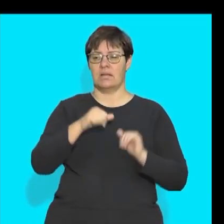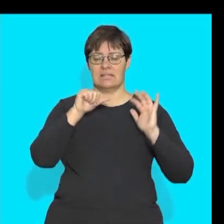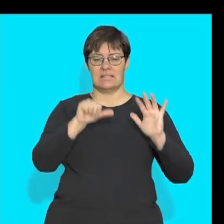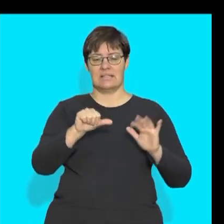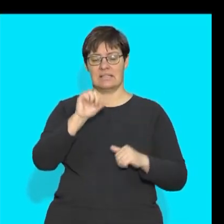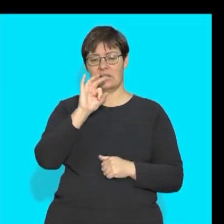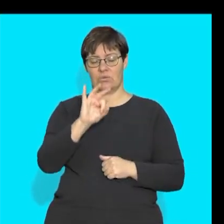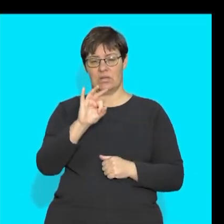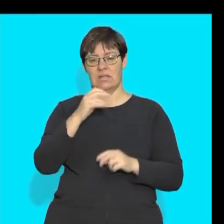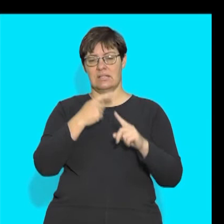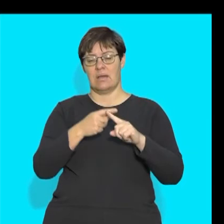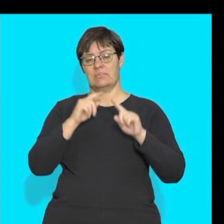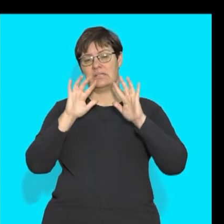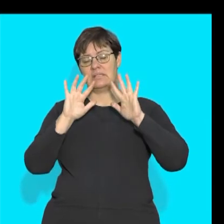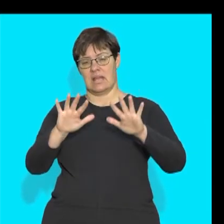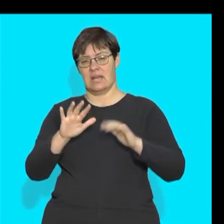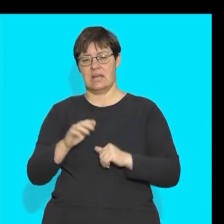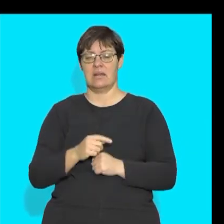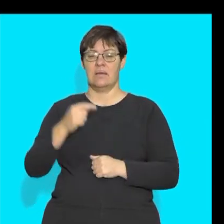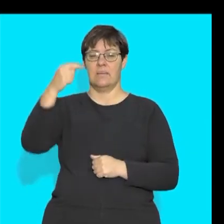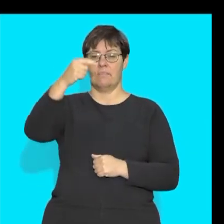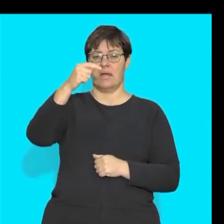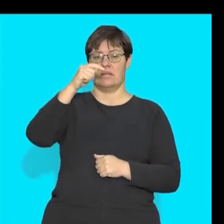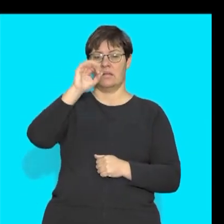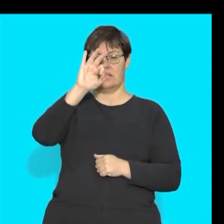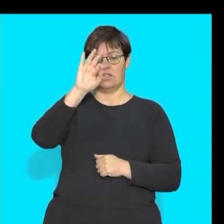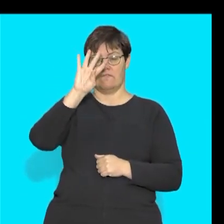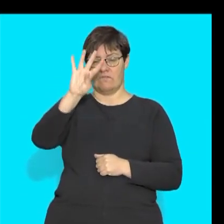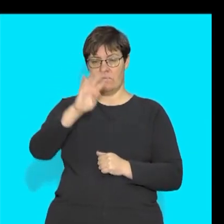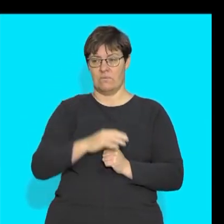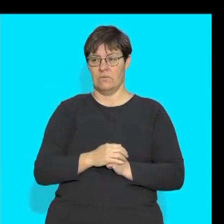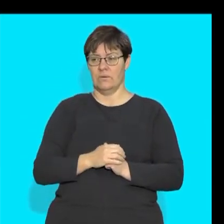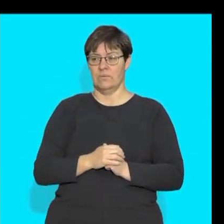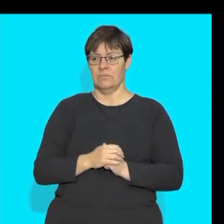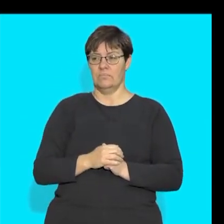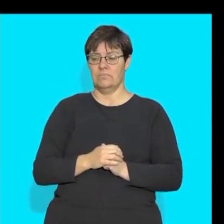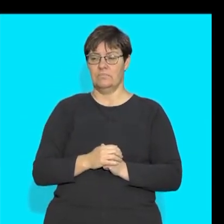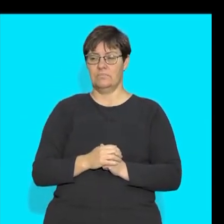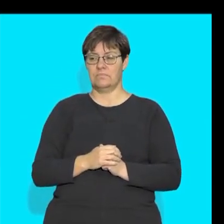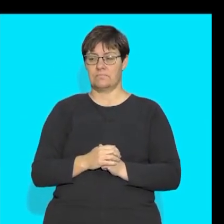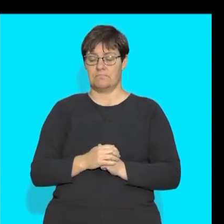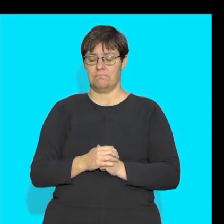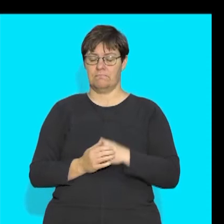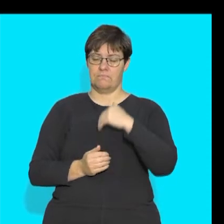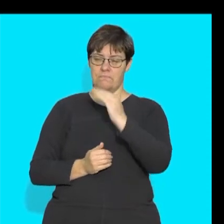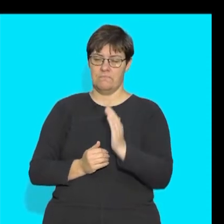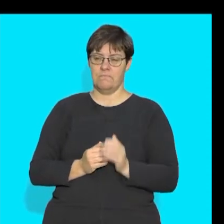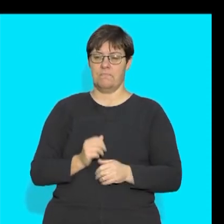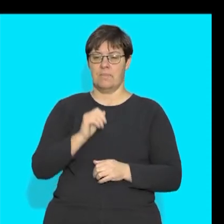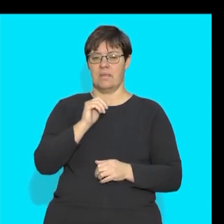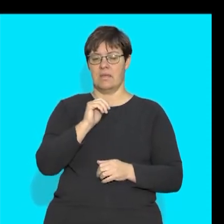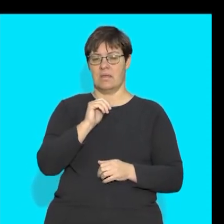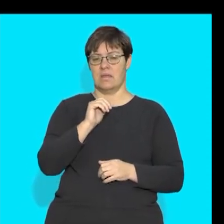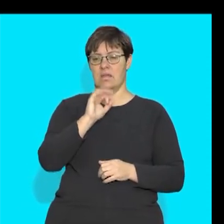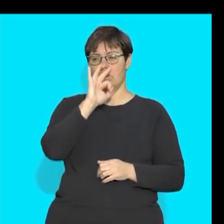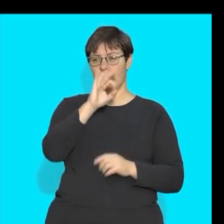6,63 times 10 to the minus 34. F is 3 times